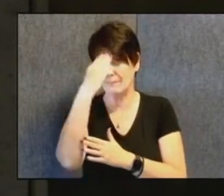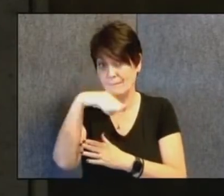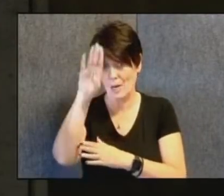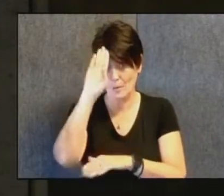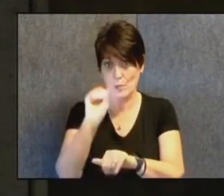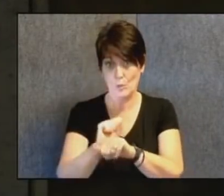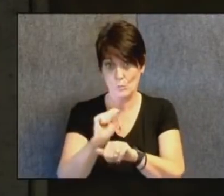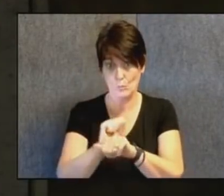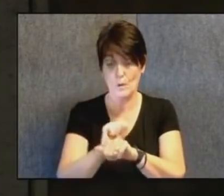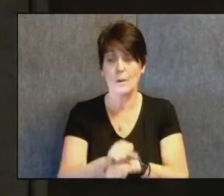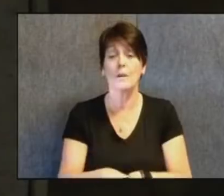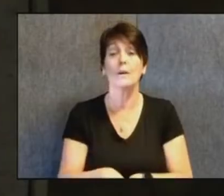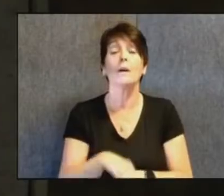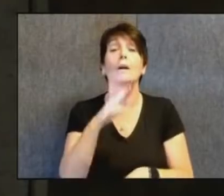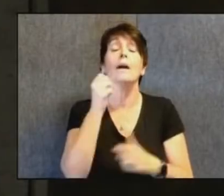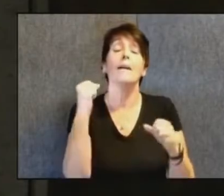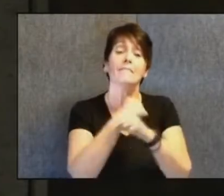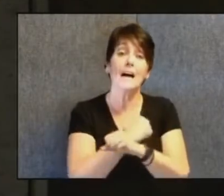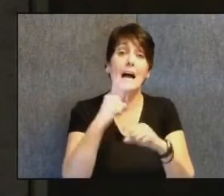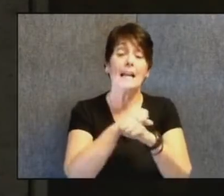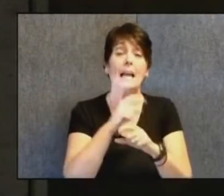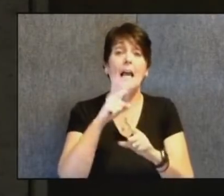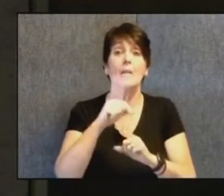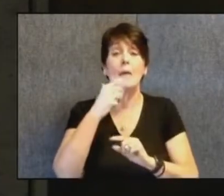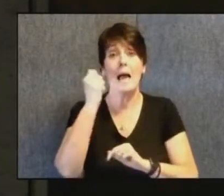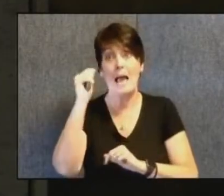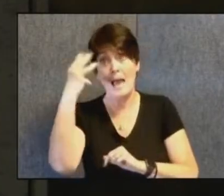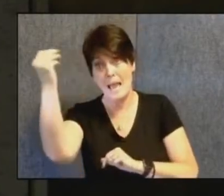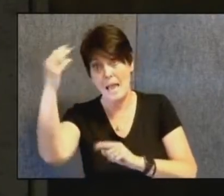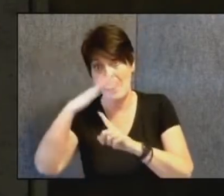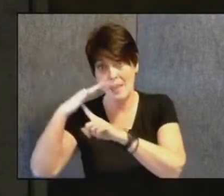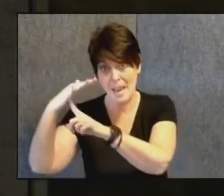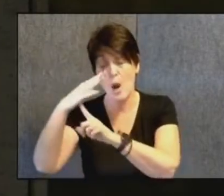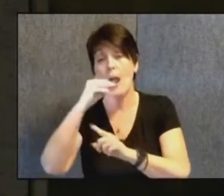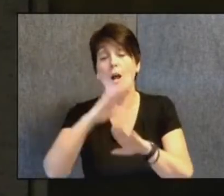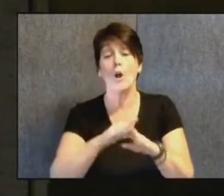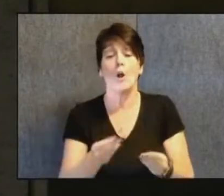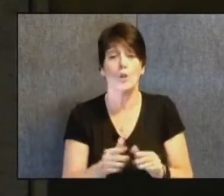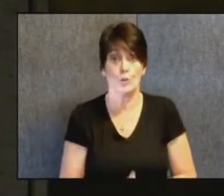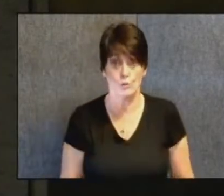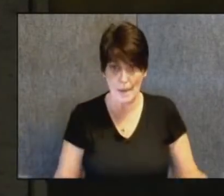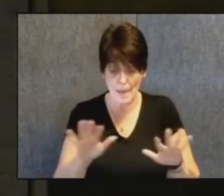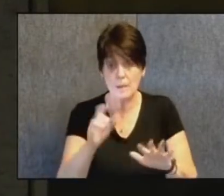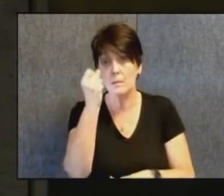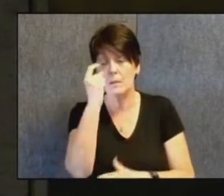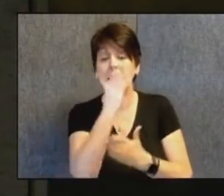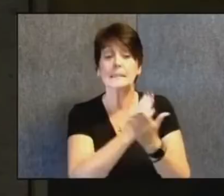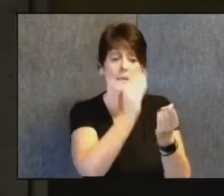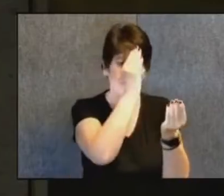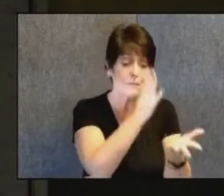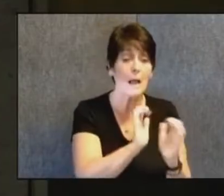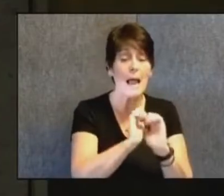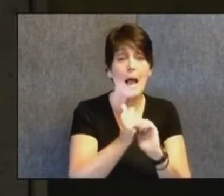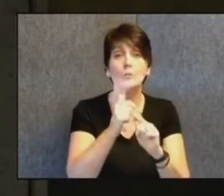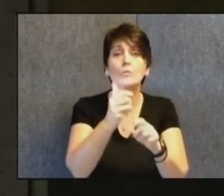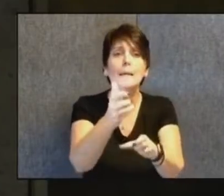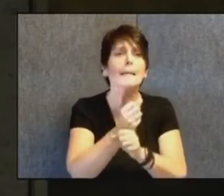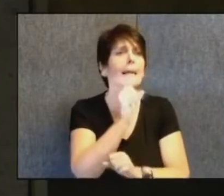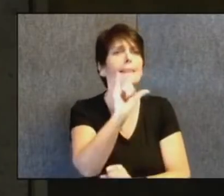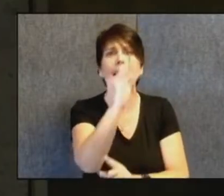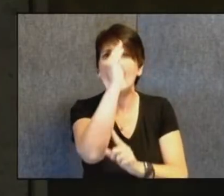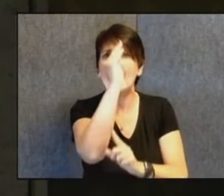firefighters fighting this fire in the air and on the ground. So just some information about how you get